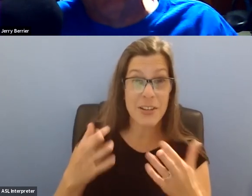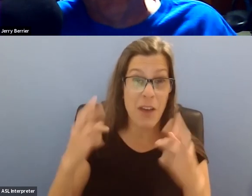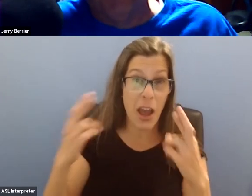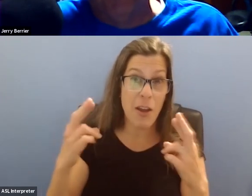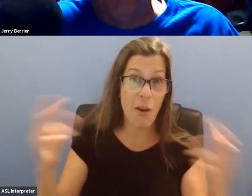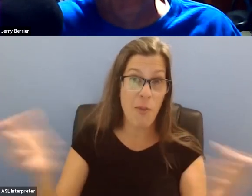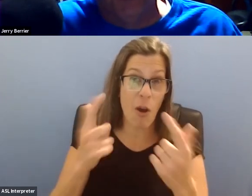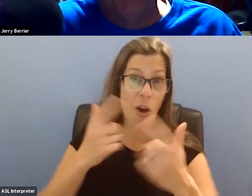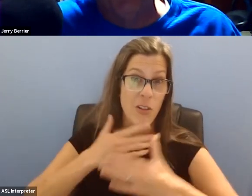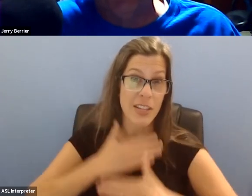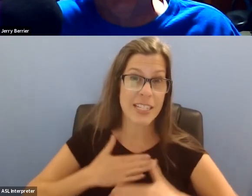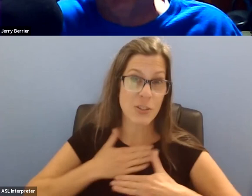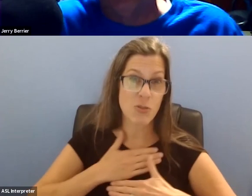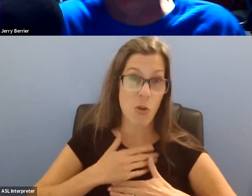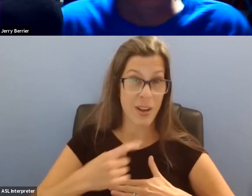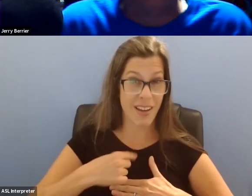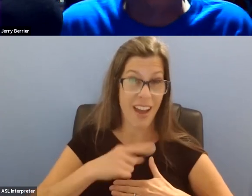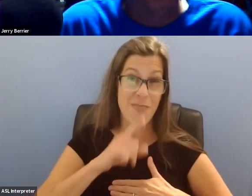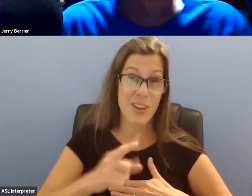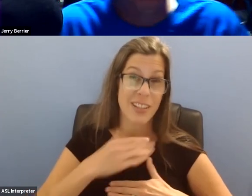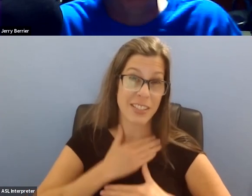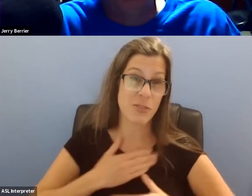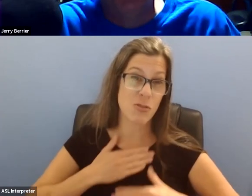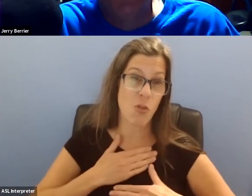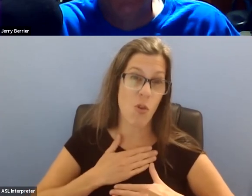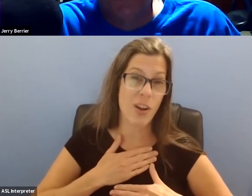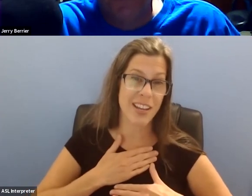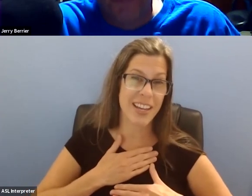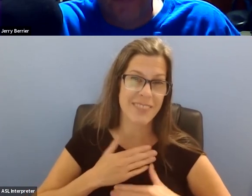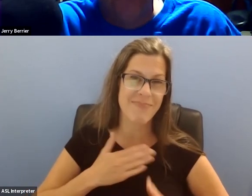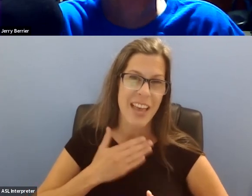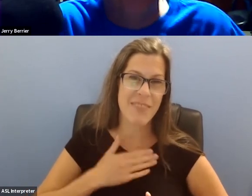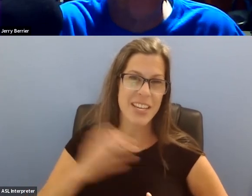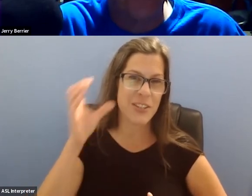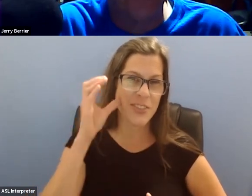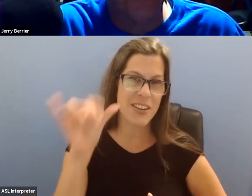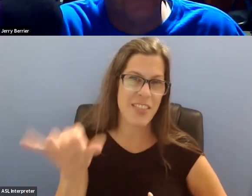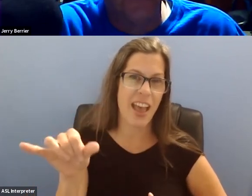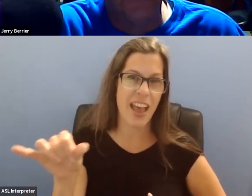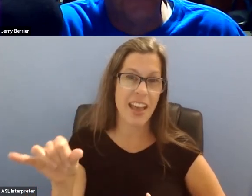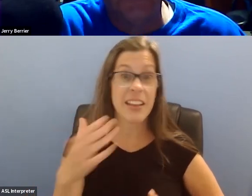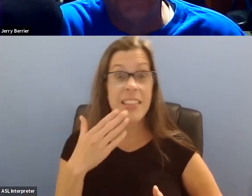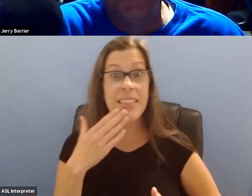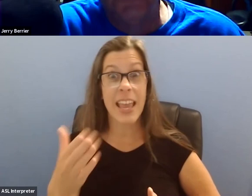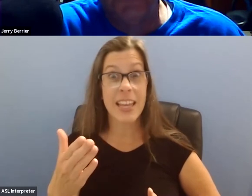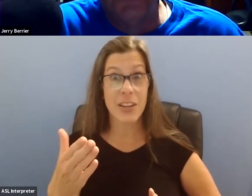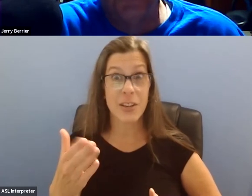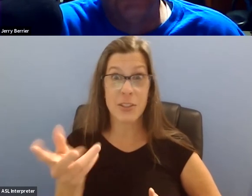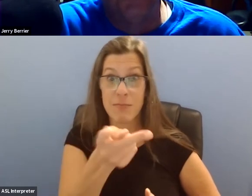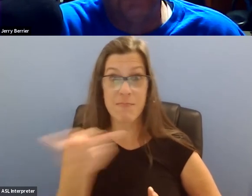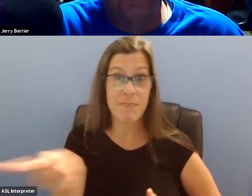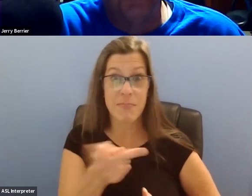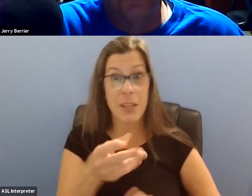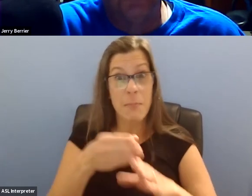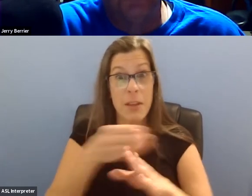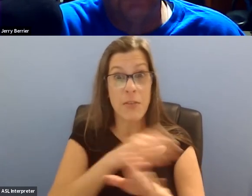to other people, but I certainly enjoyed myself. I'm glad you're here. Thank you, Freya. Um, before we go, thanks